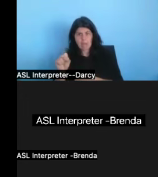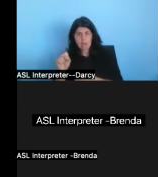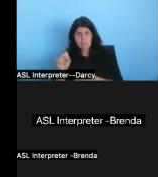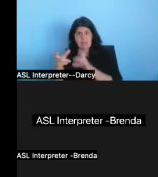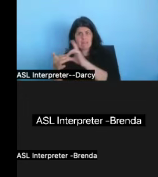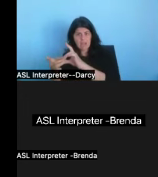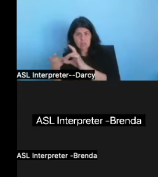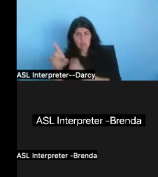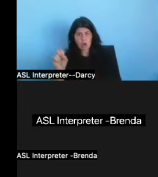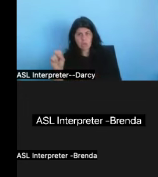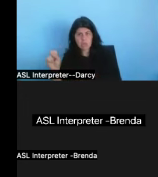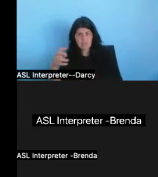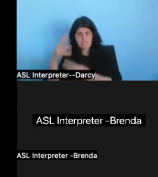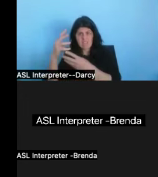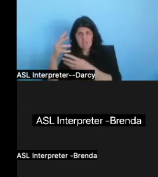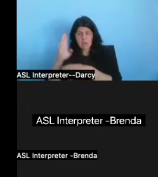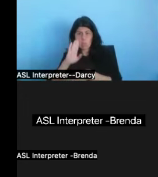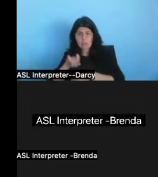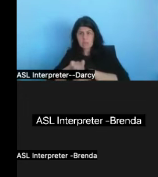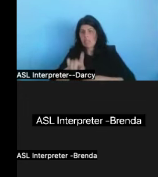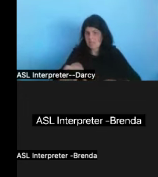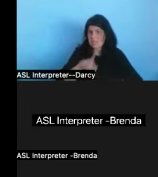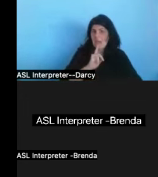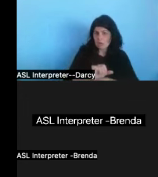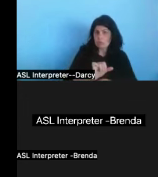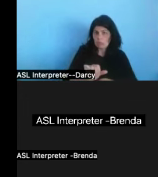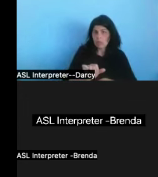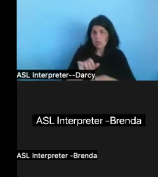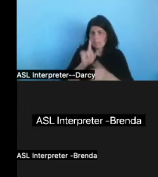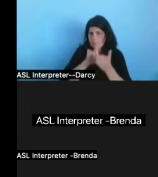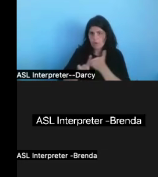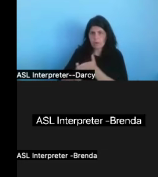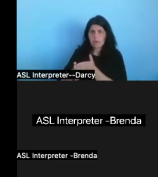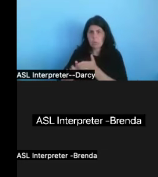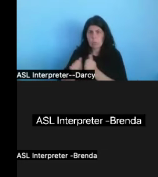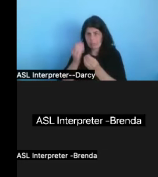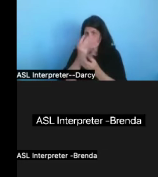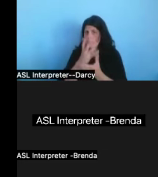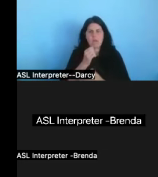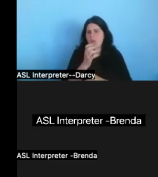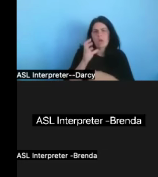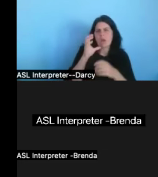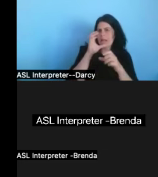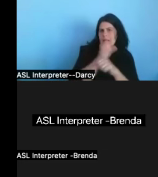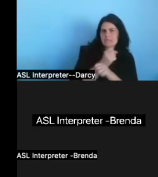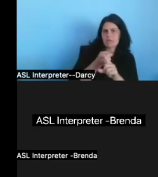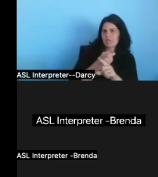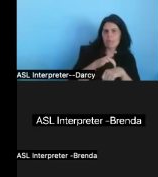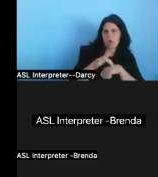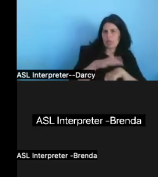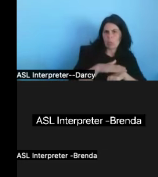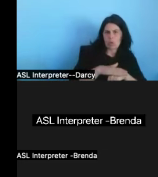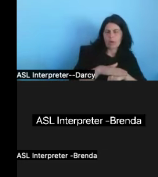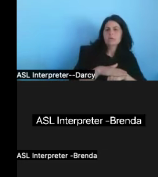be the actual monitoring of the earthquake with the actual information, not the estimate that comes off the early warning. And